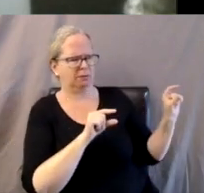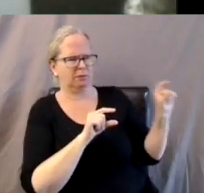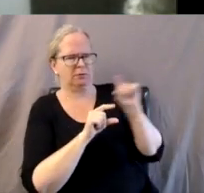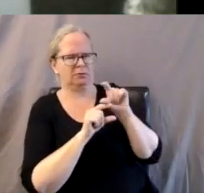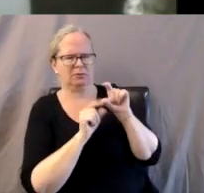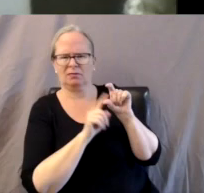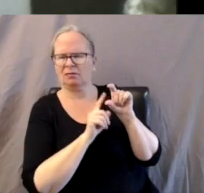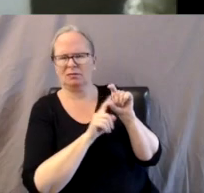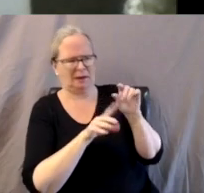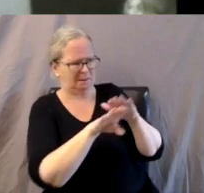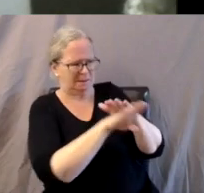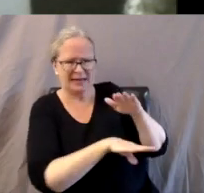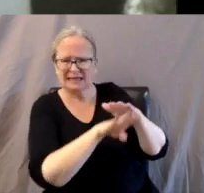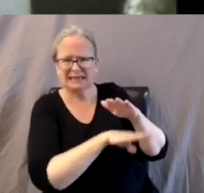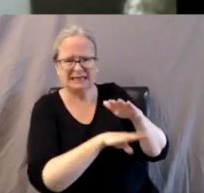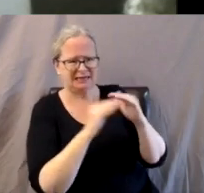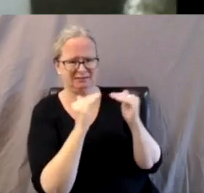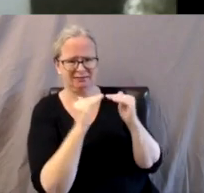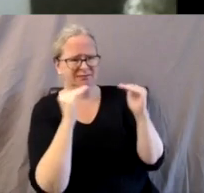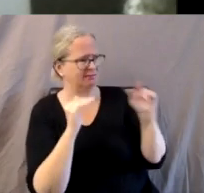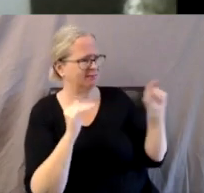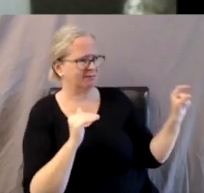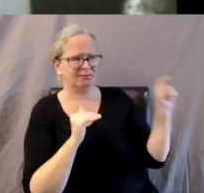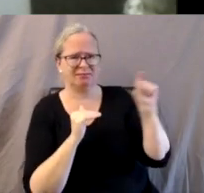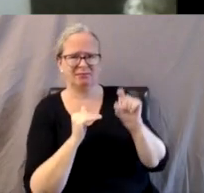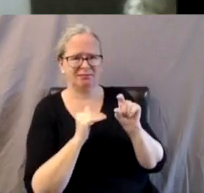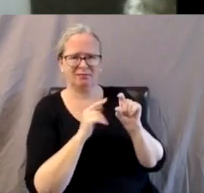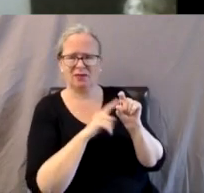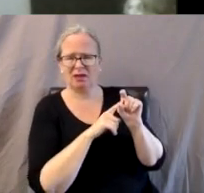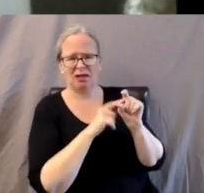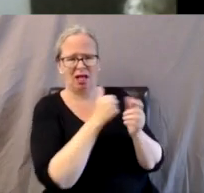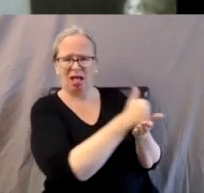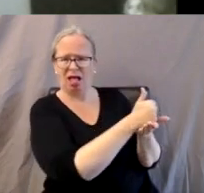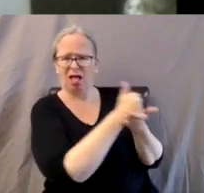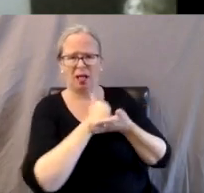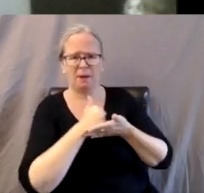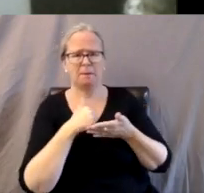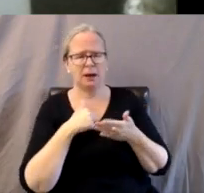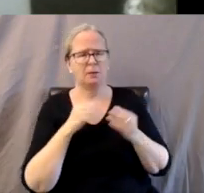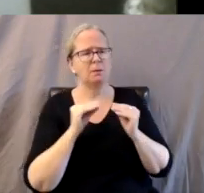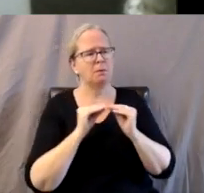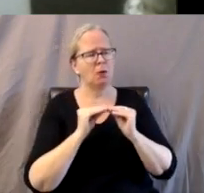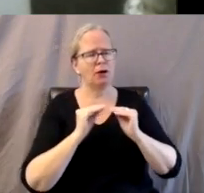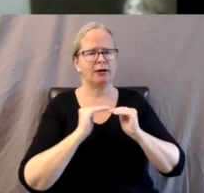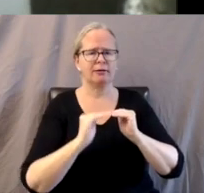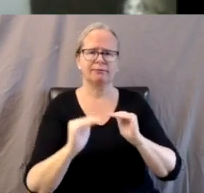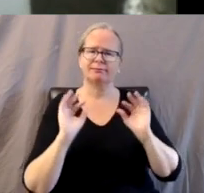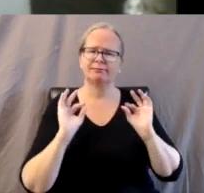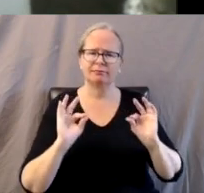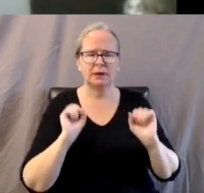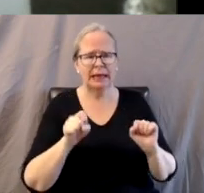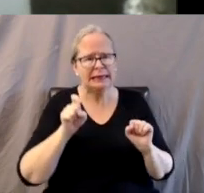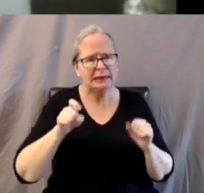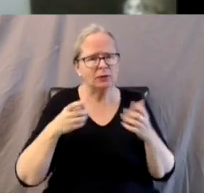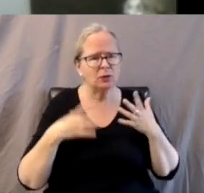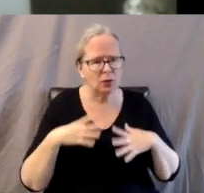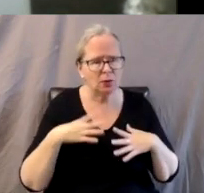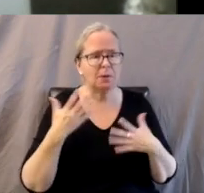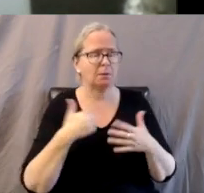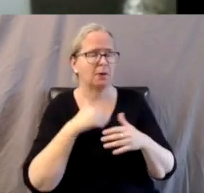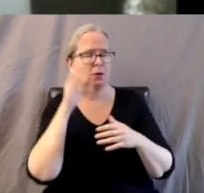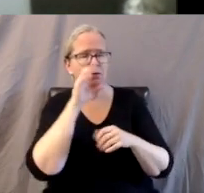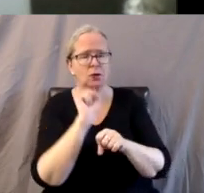find a job and wouldn't be as worried about losing their benefits and